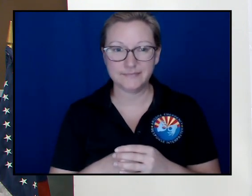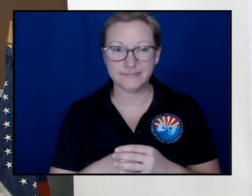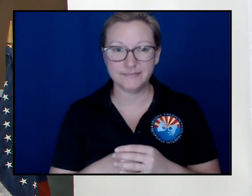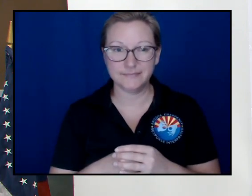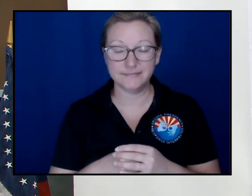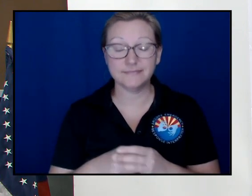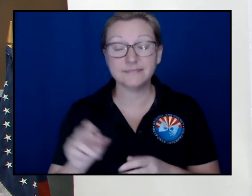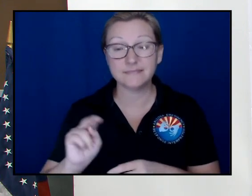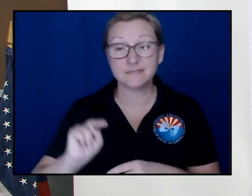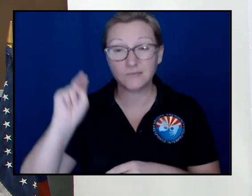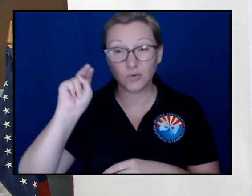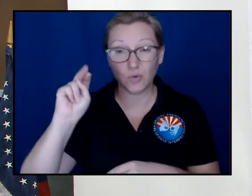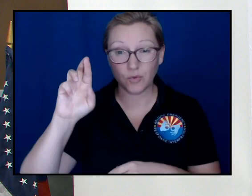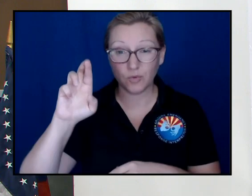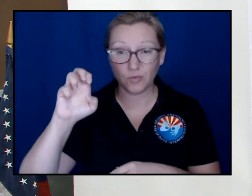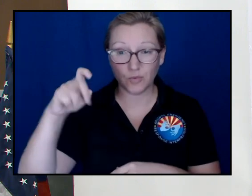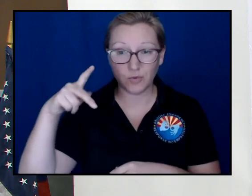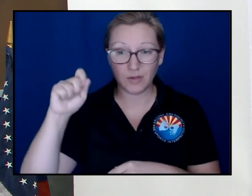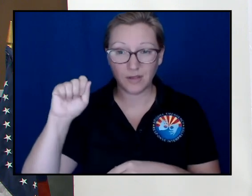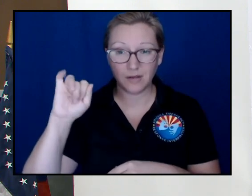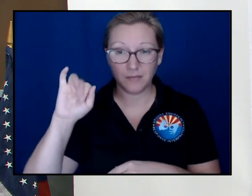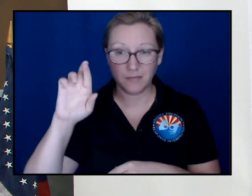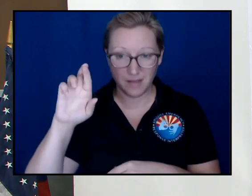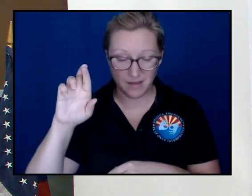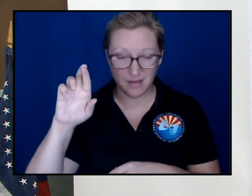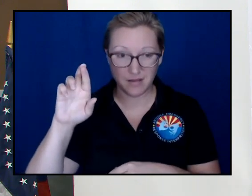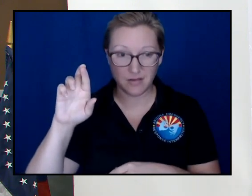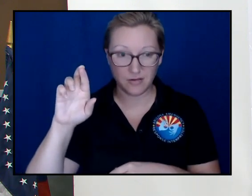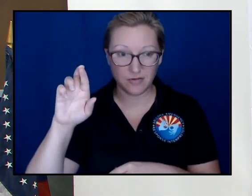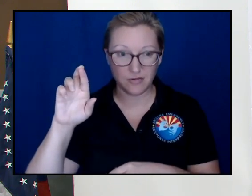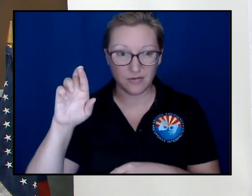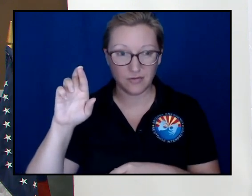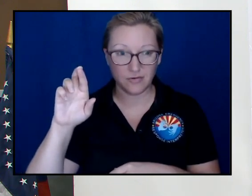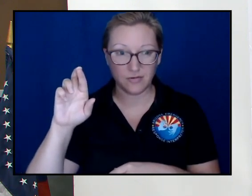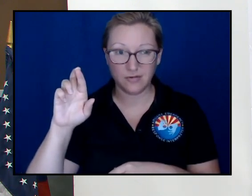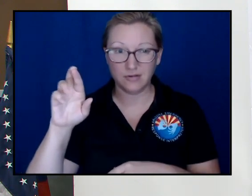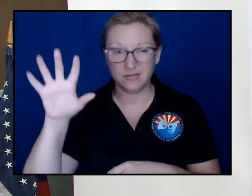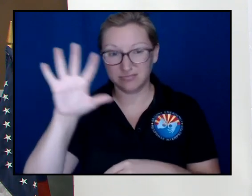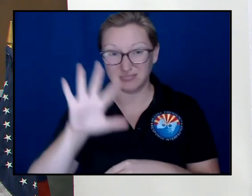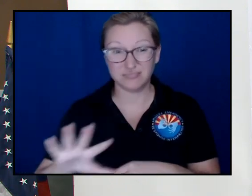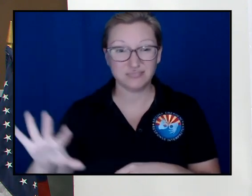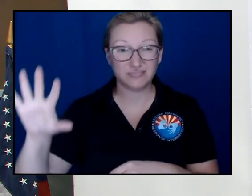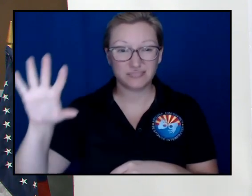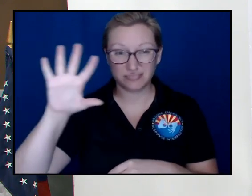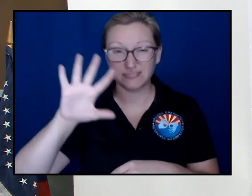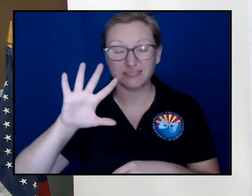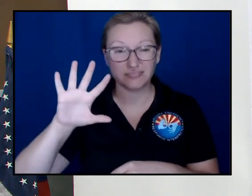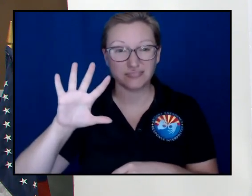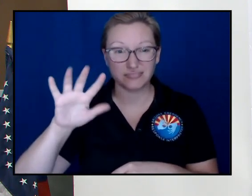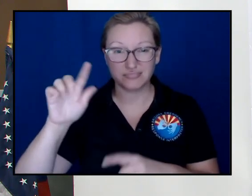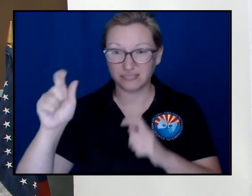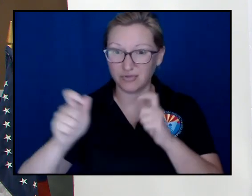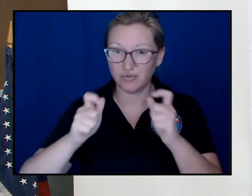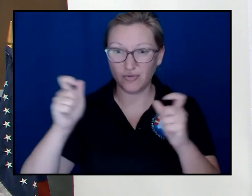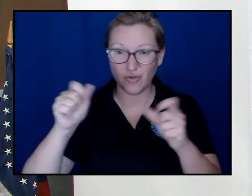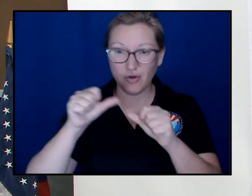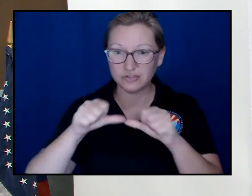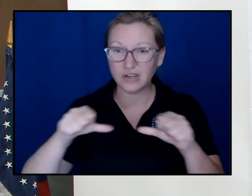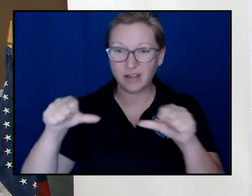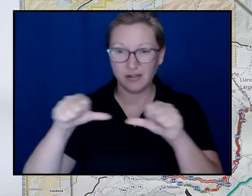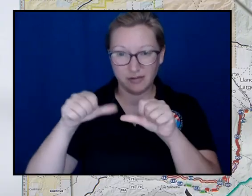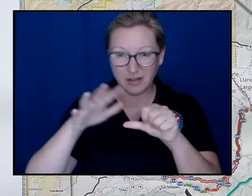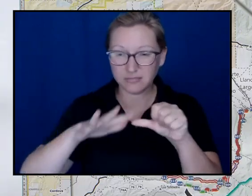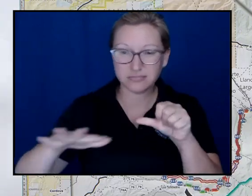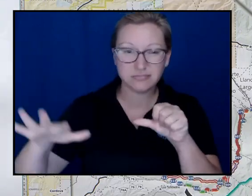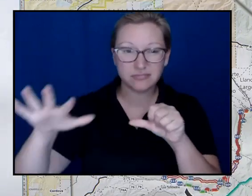Repair, as mentioned before, North Repair has quite a bit of a large area to cover, so they've been doing